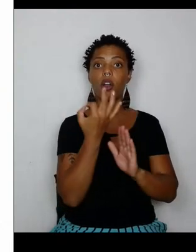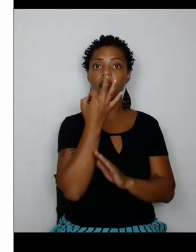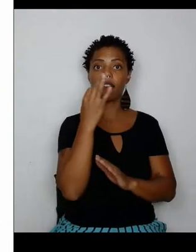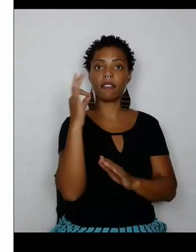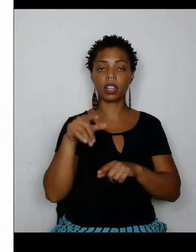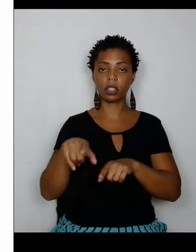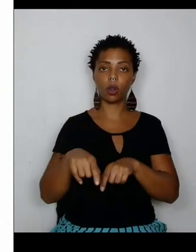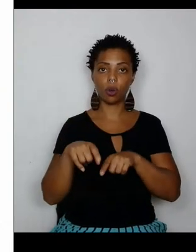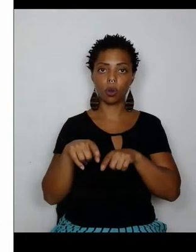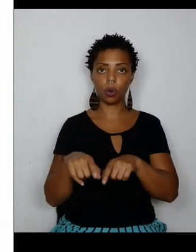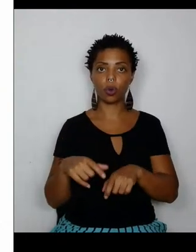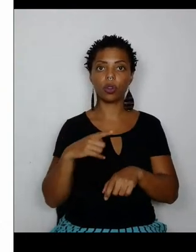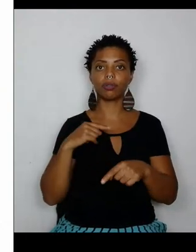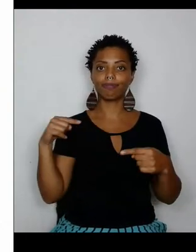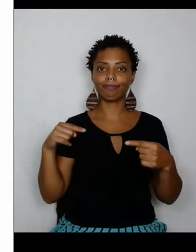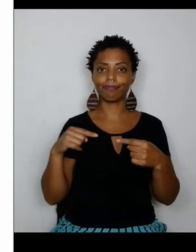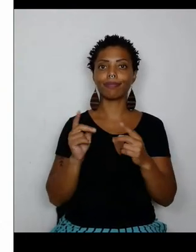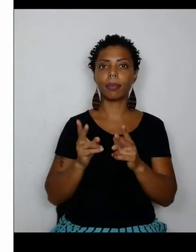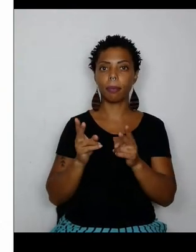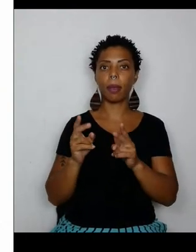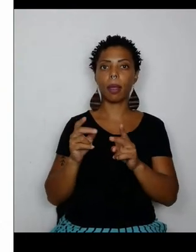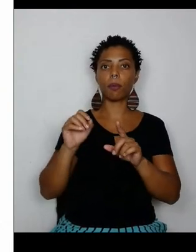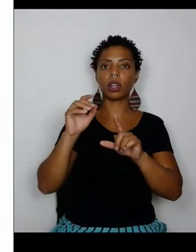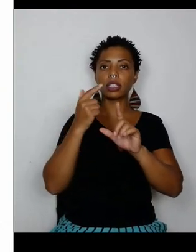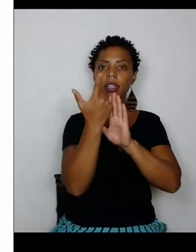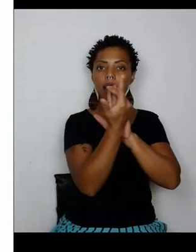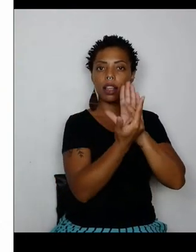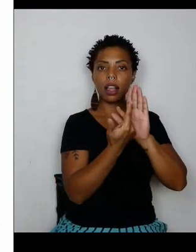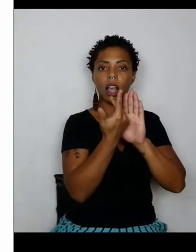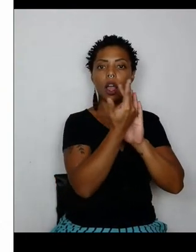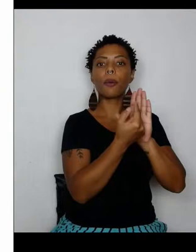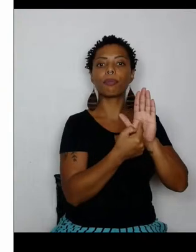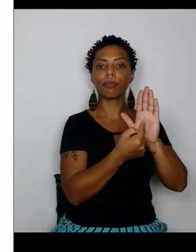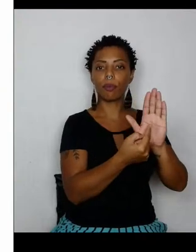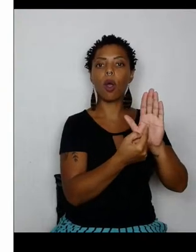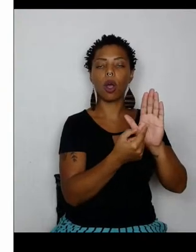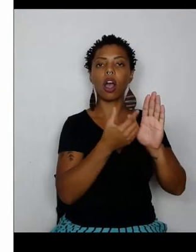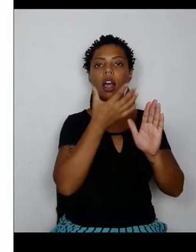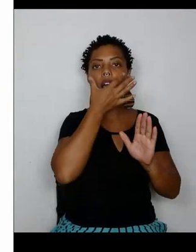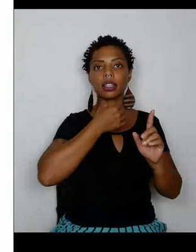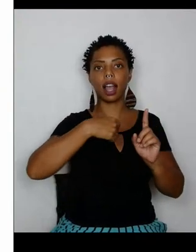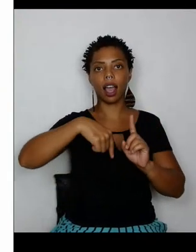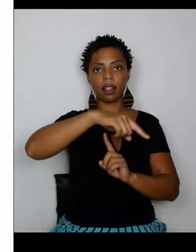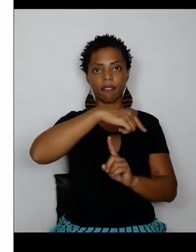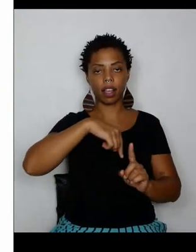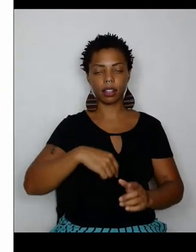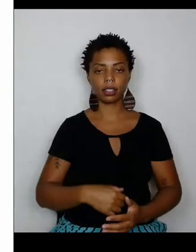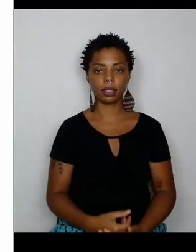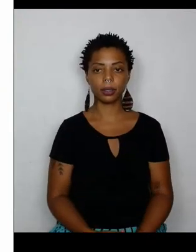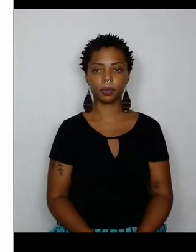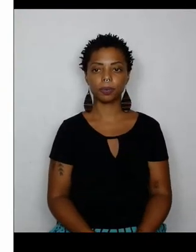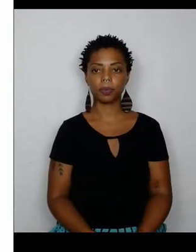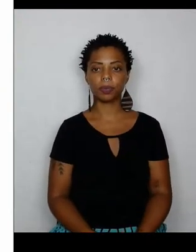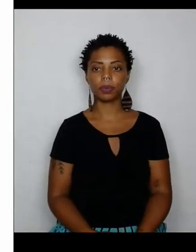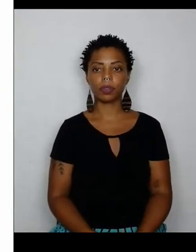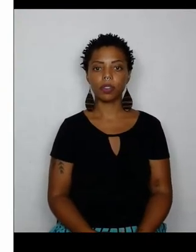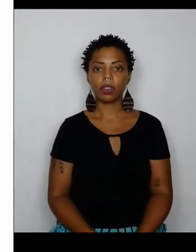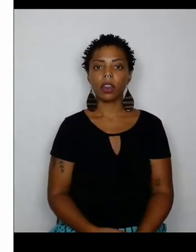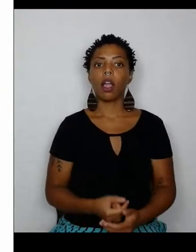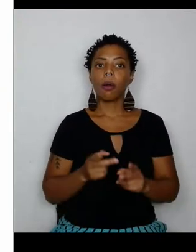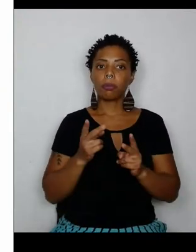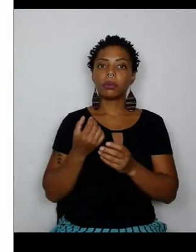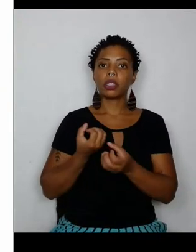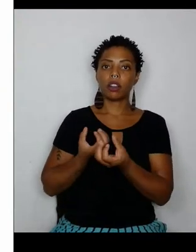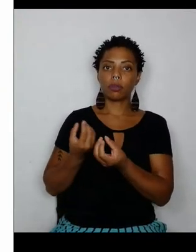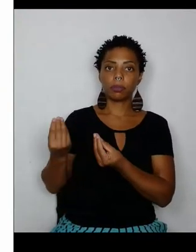also frequently showcased the holy face drawing on these sources for the holy face image go against disembodied